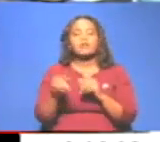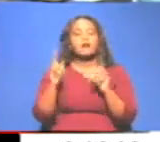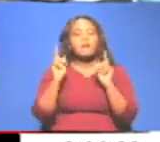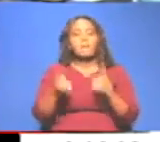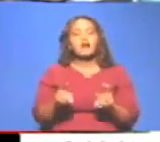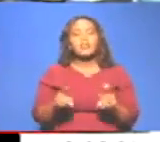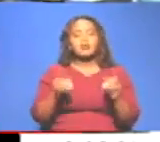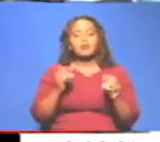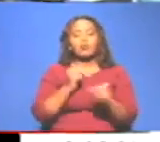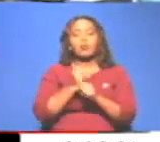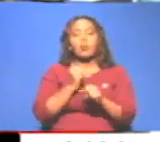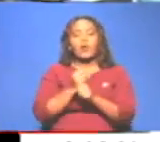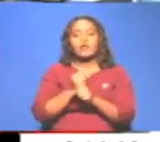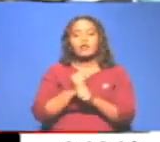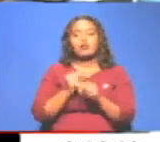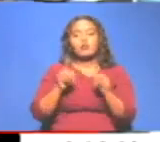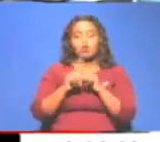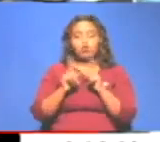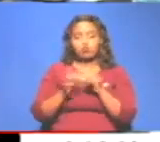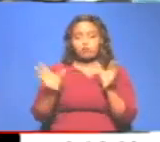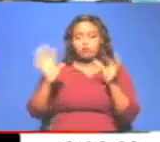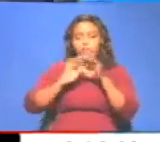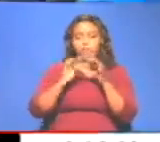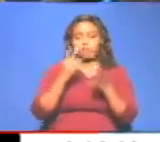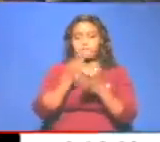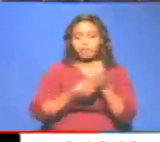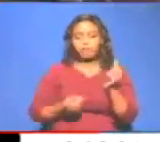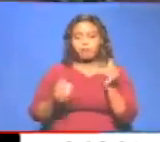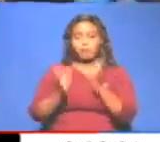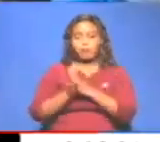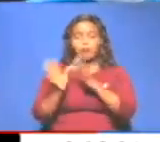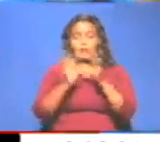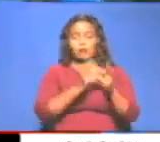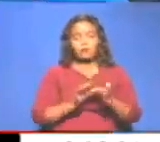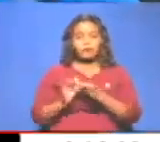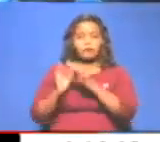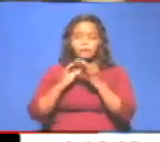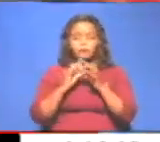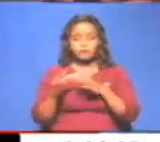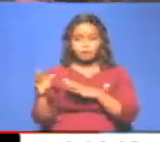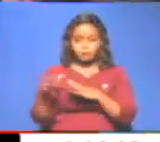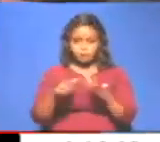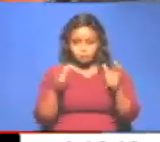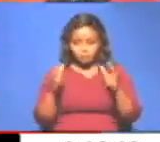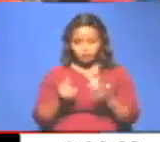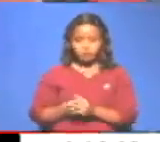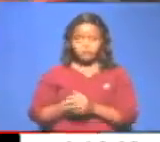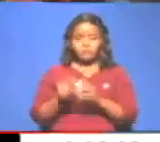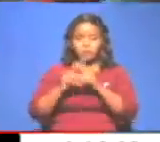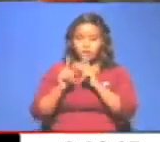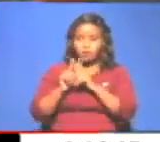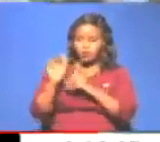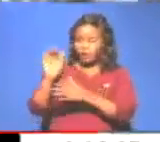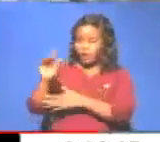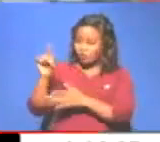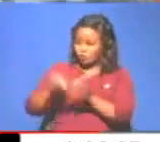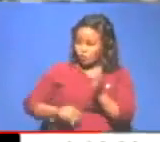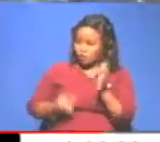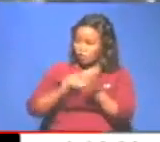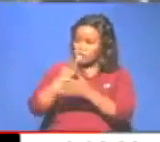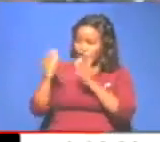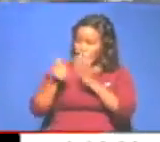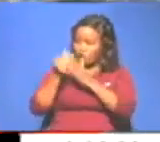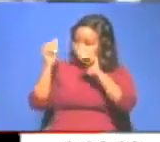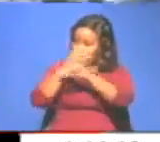business jointly and in a coordinated manner. They further demanded commitment from all presidential candidates to